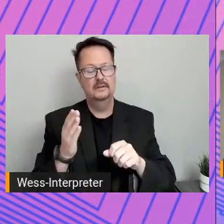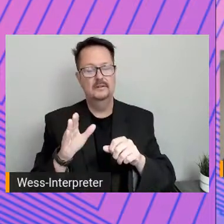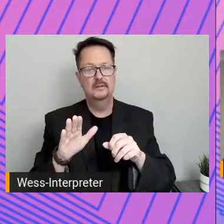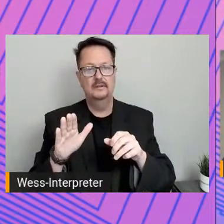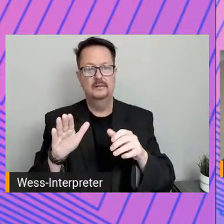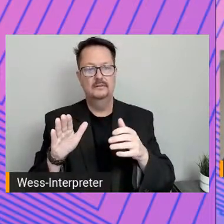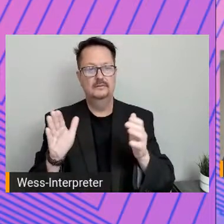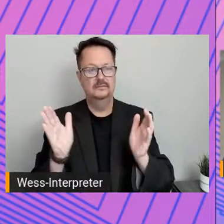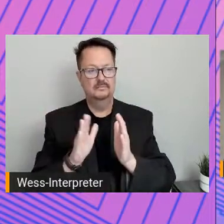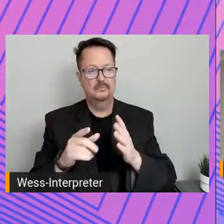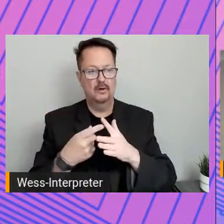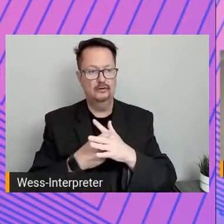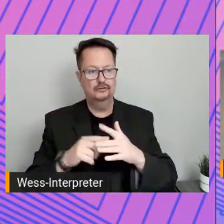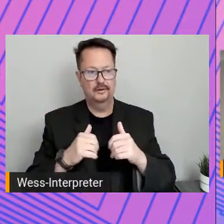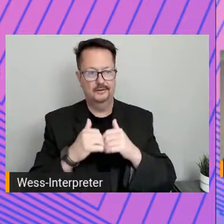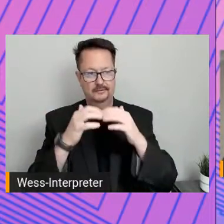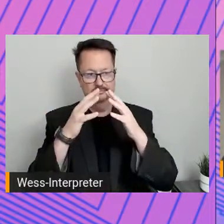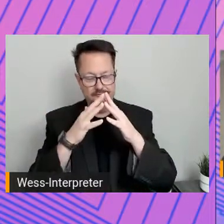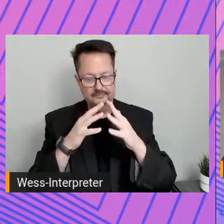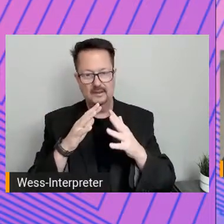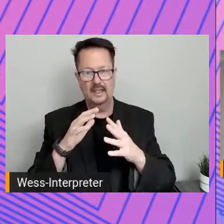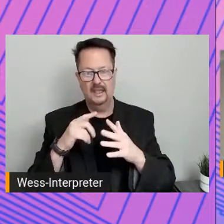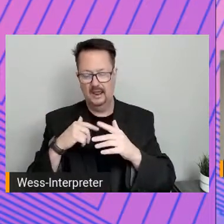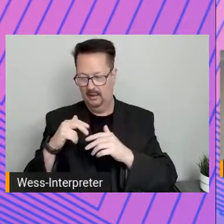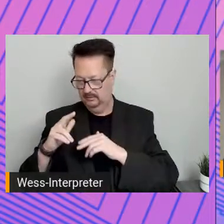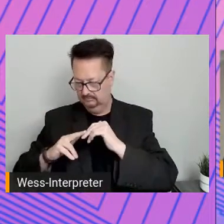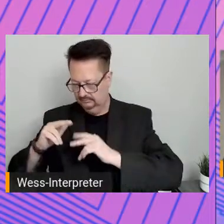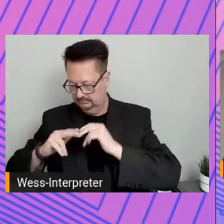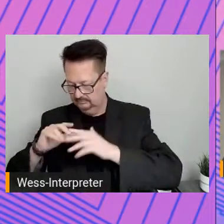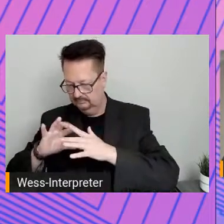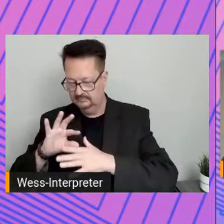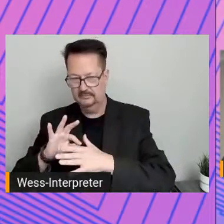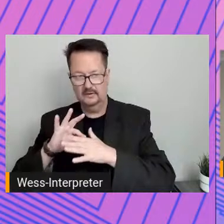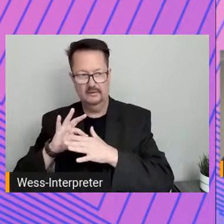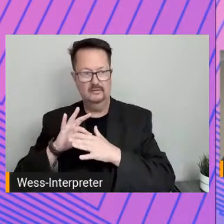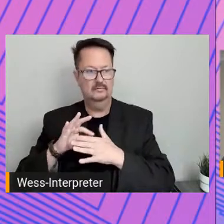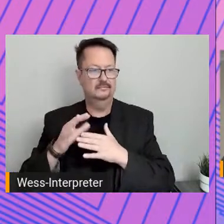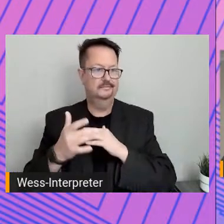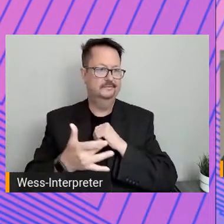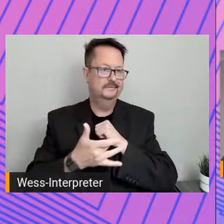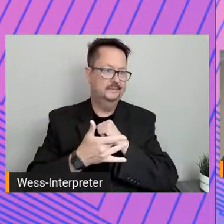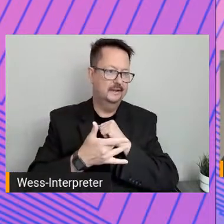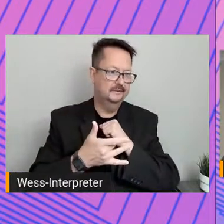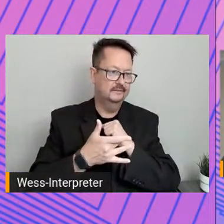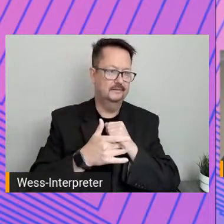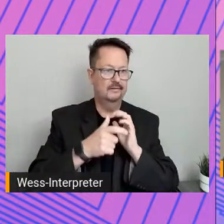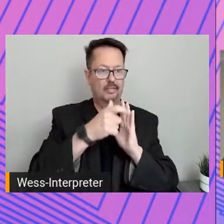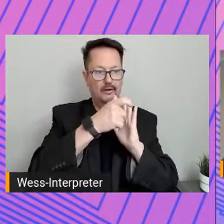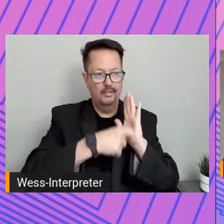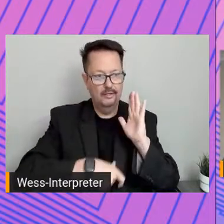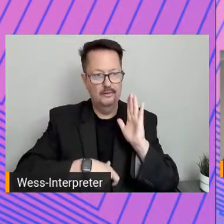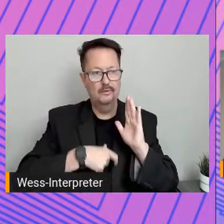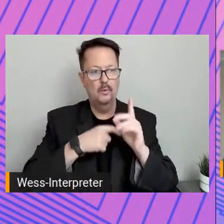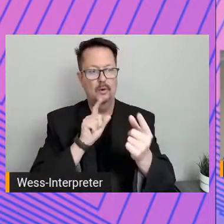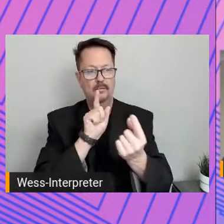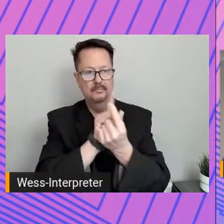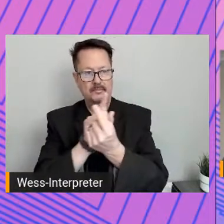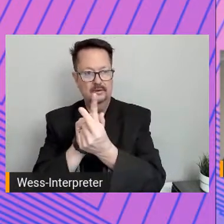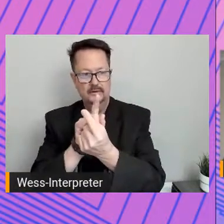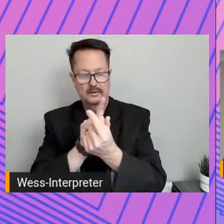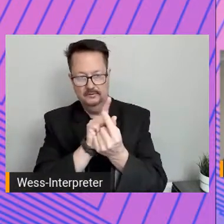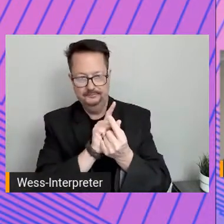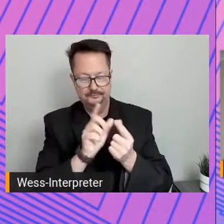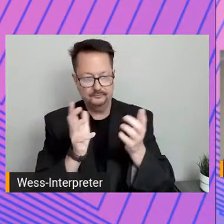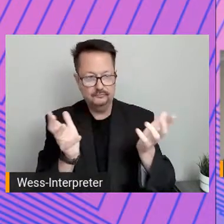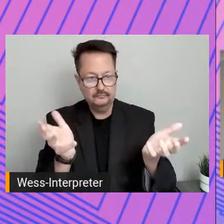side project, and essentially build content out of that, primarily whether it was technical articles or meetup talks. But the